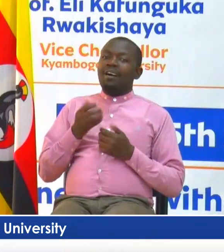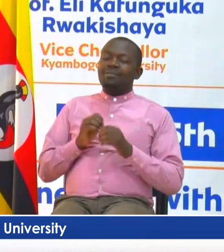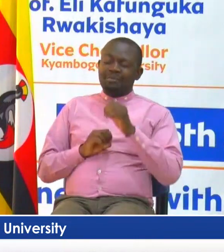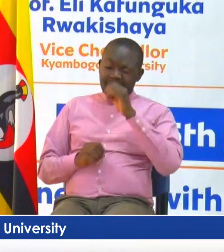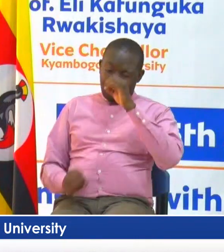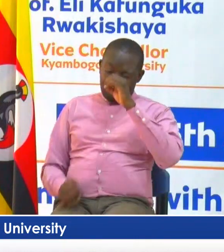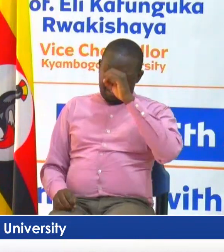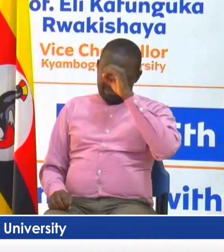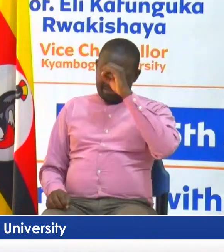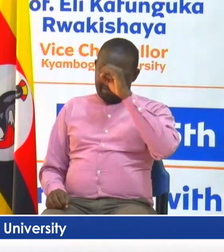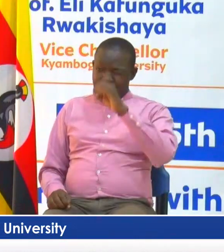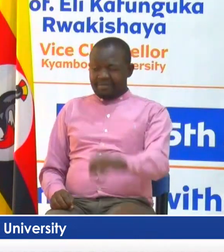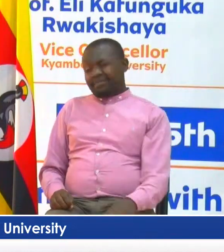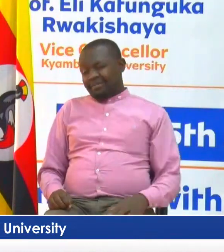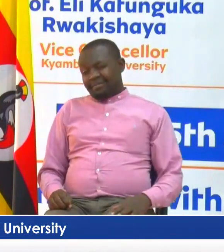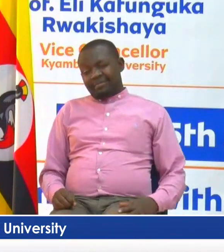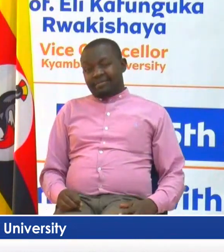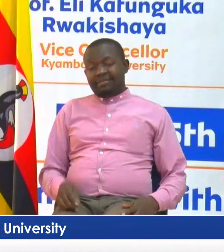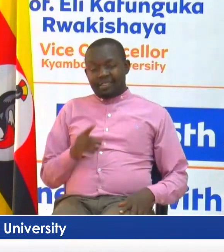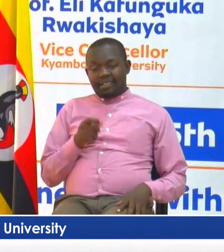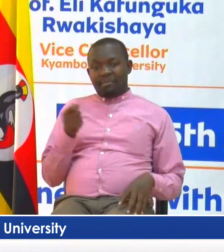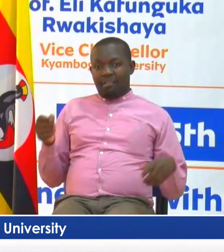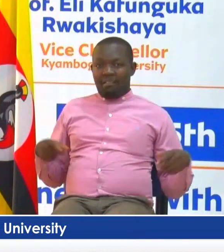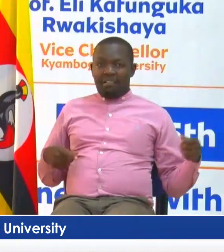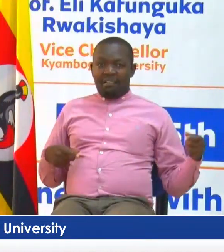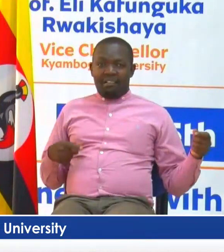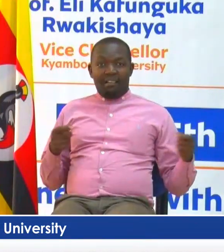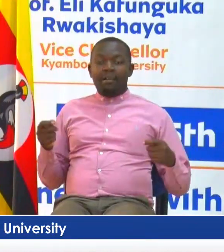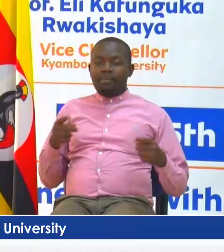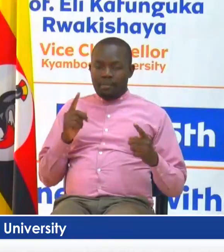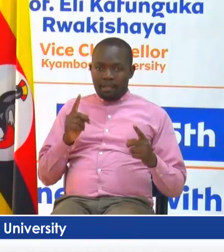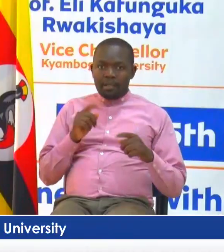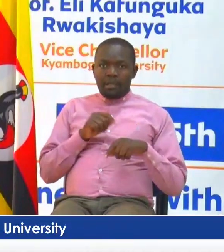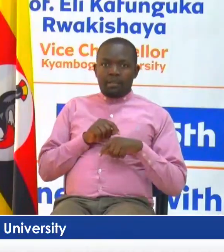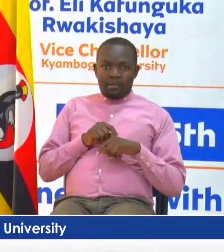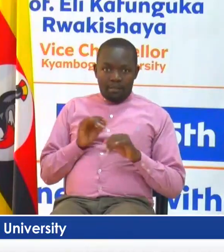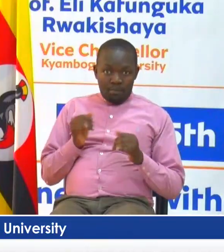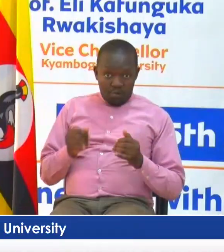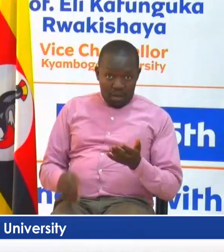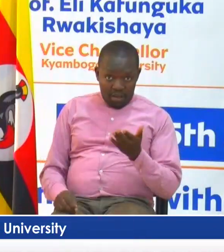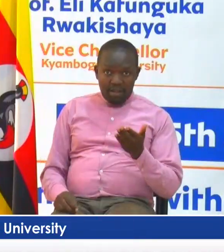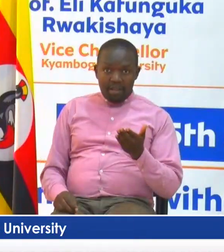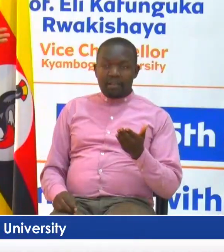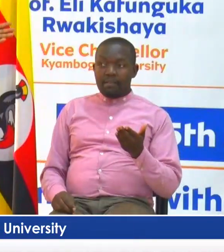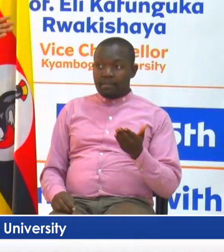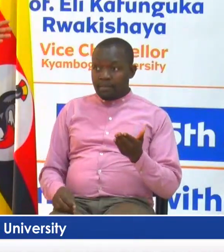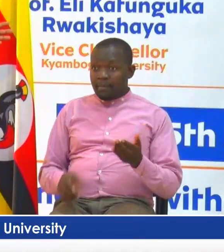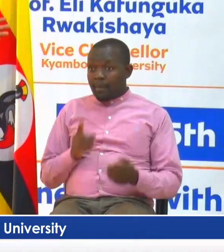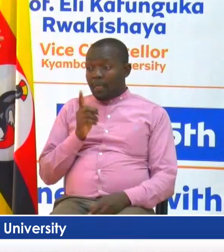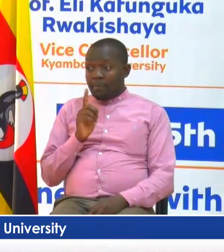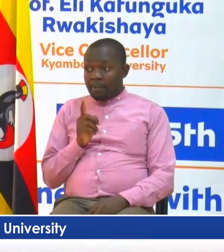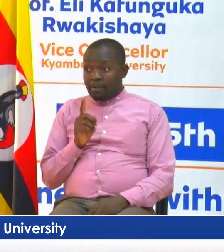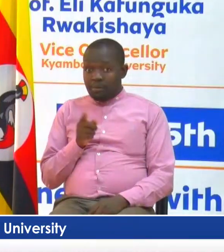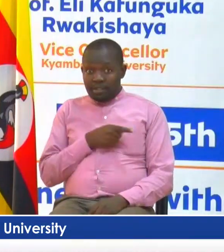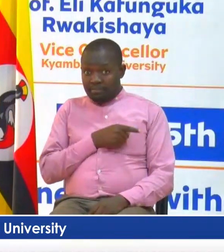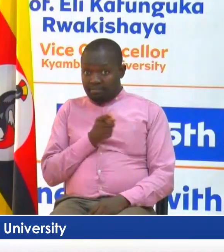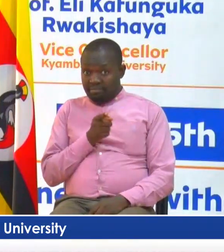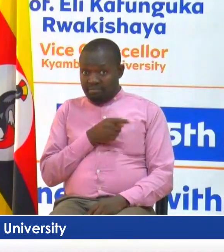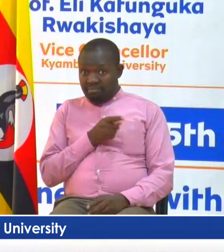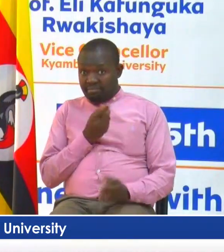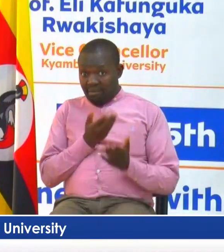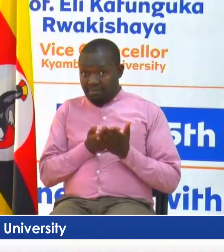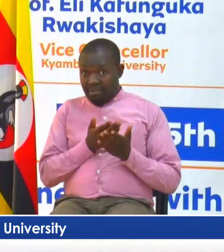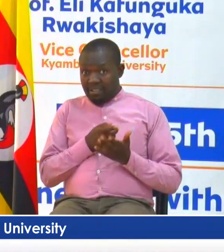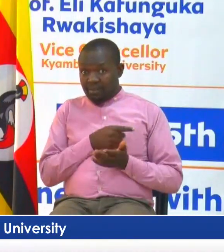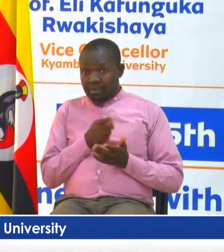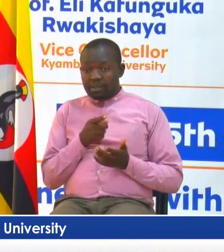absolutely nothing you have gained from these things. But when you try, and by the way, those applications,